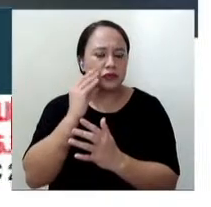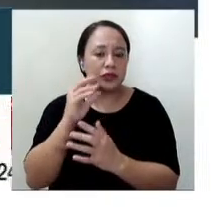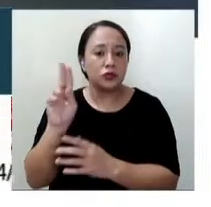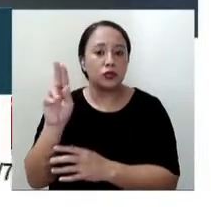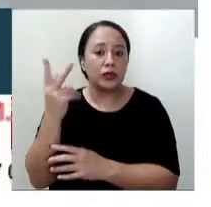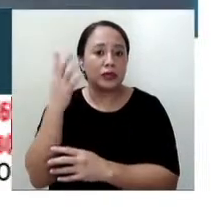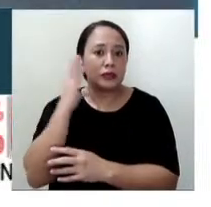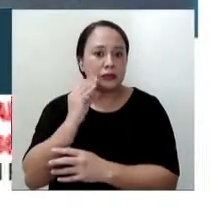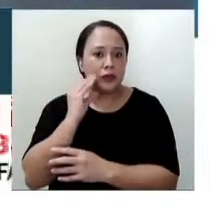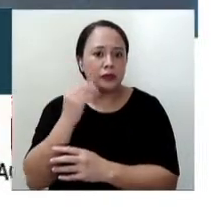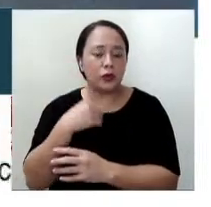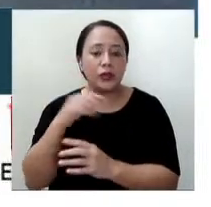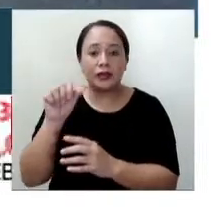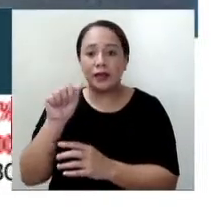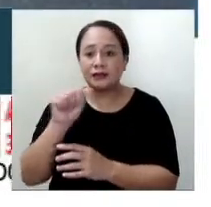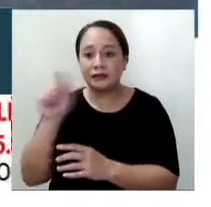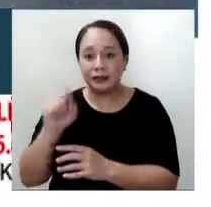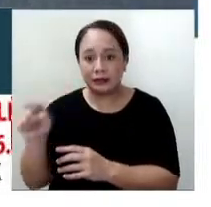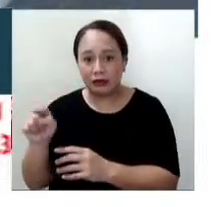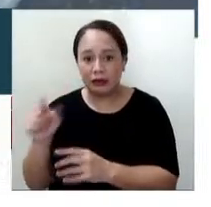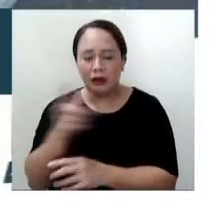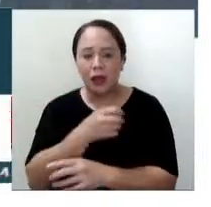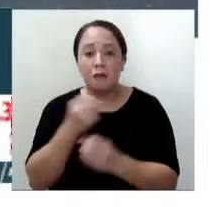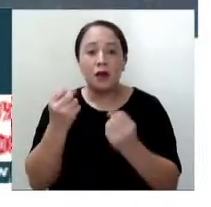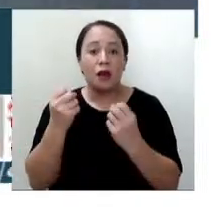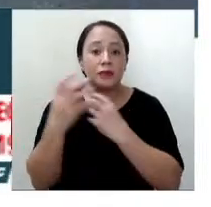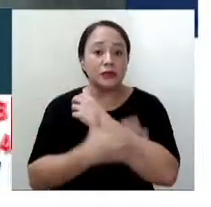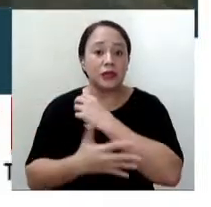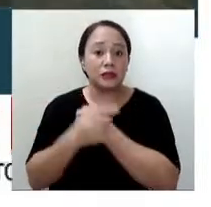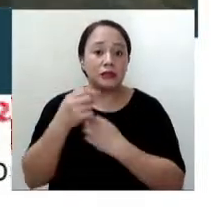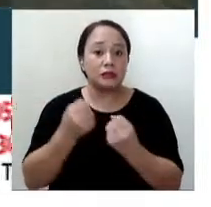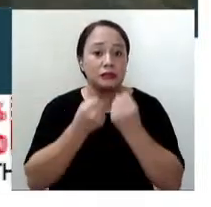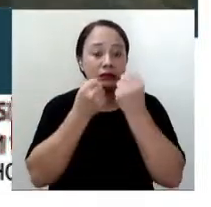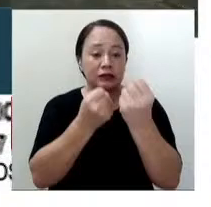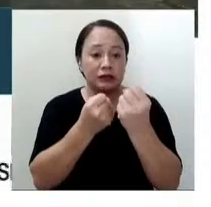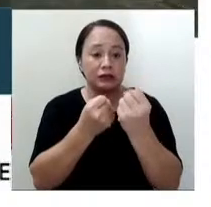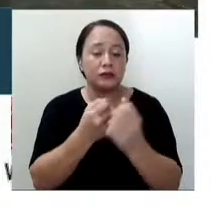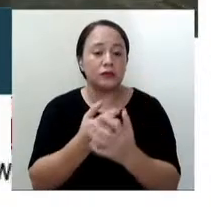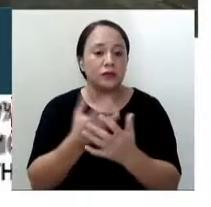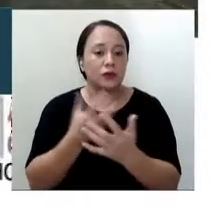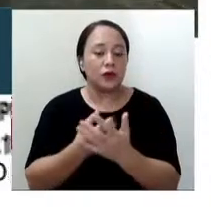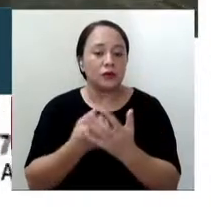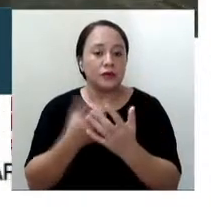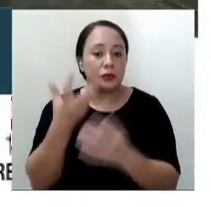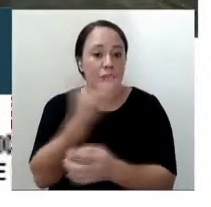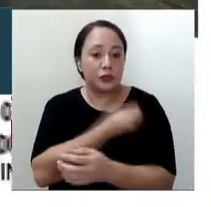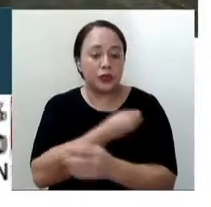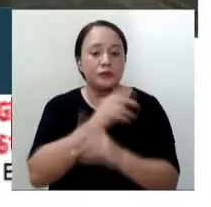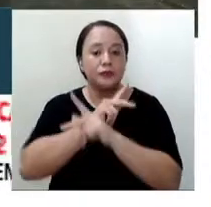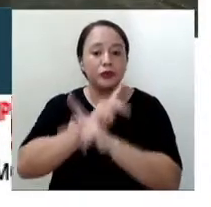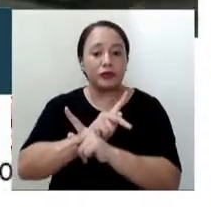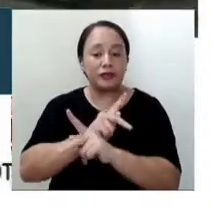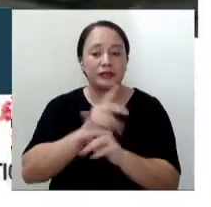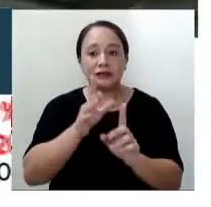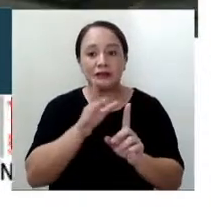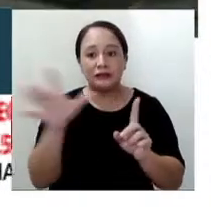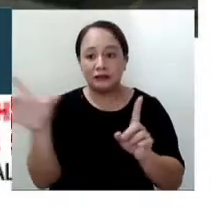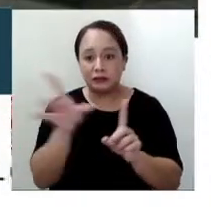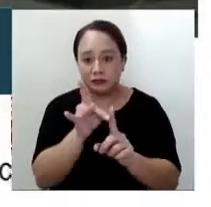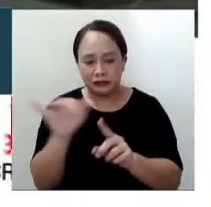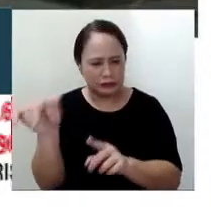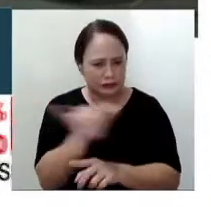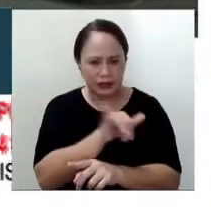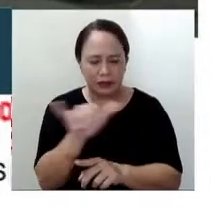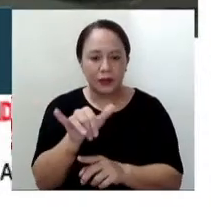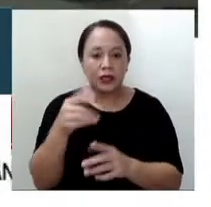with AstraZeneca. Those countries suggest that those vaccines prevent transmission as well, which is why they're able to